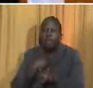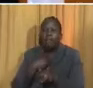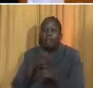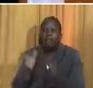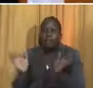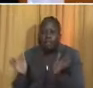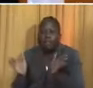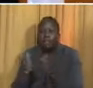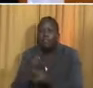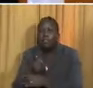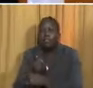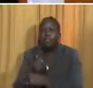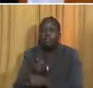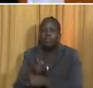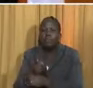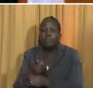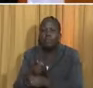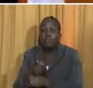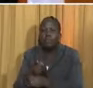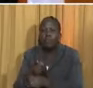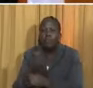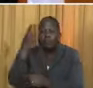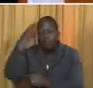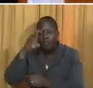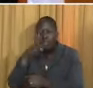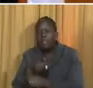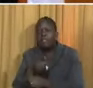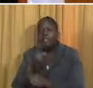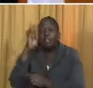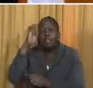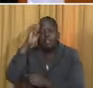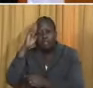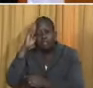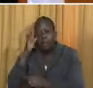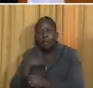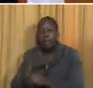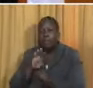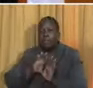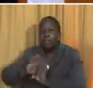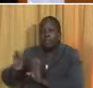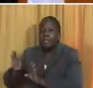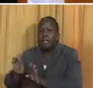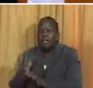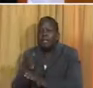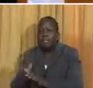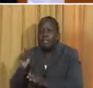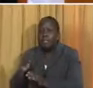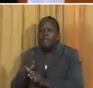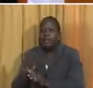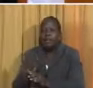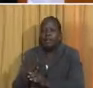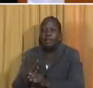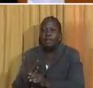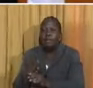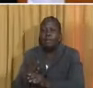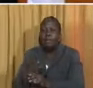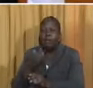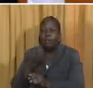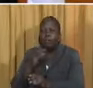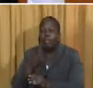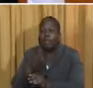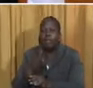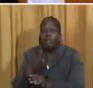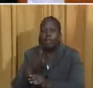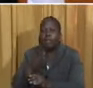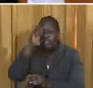evidence. For these reasons, I would set aside the determination of the Court of Appeal on the question